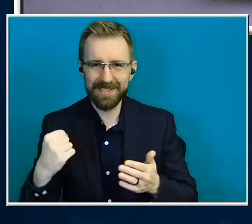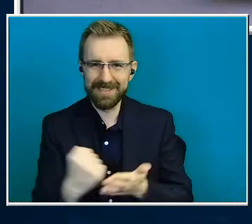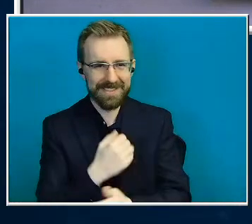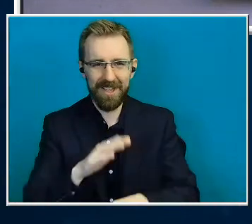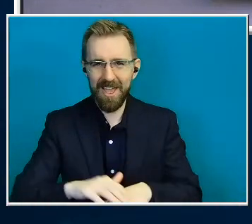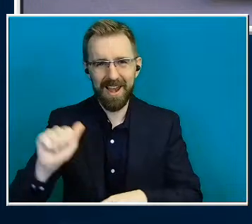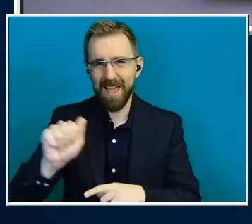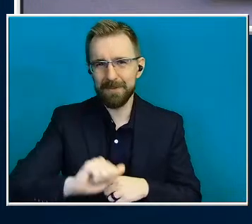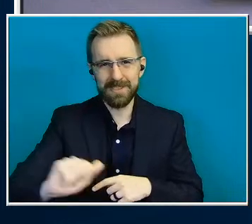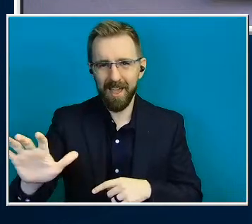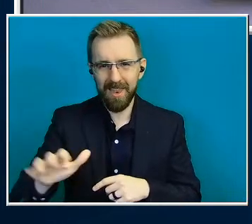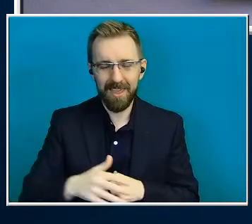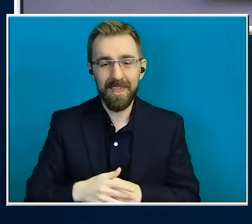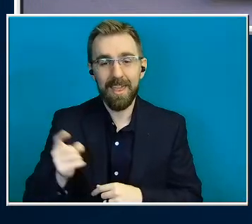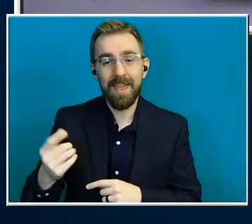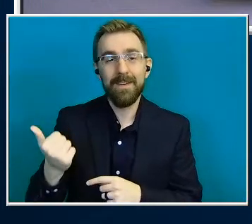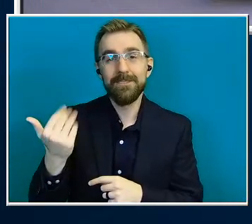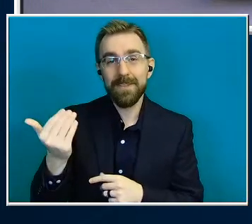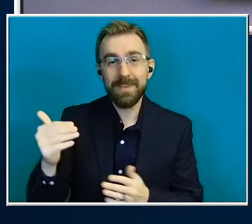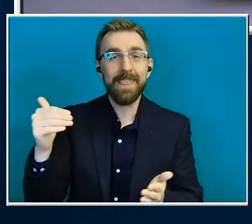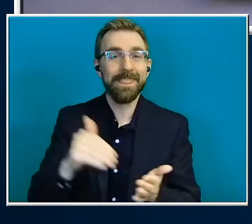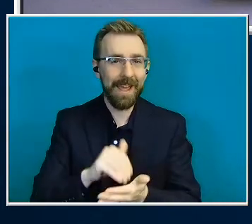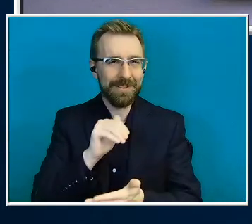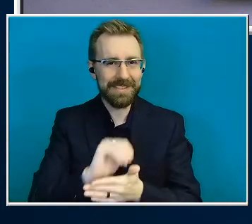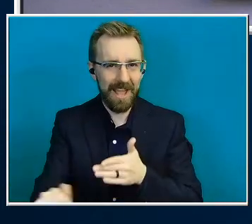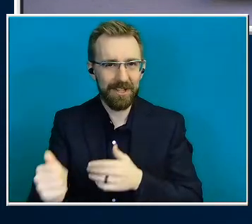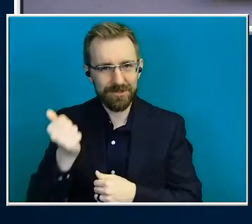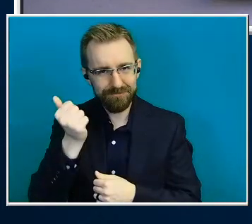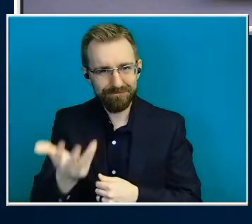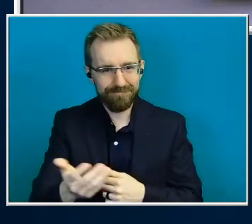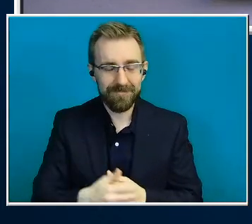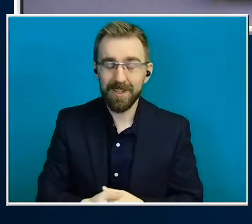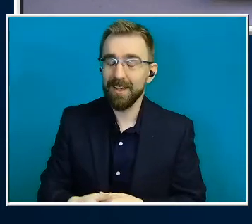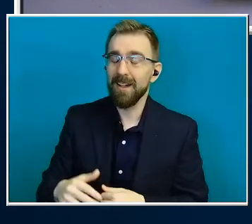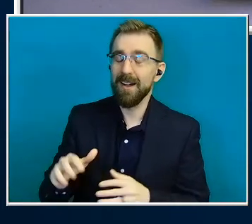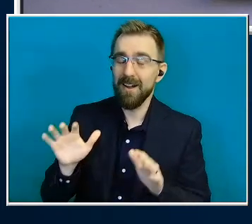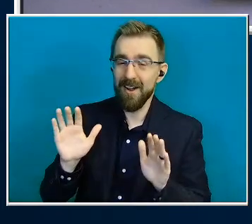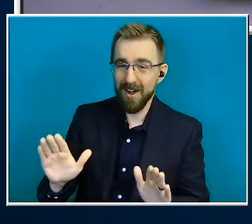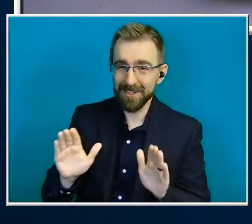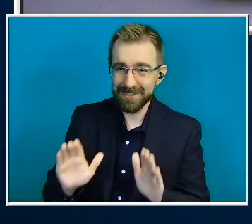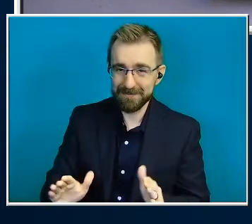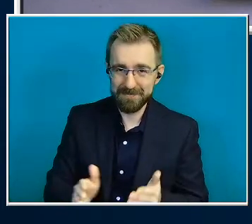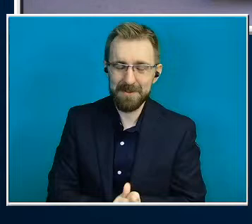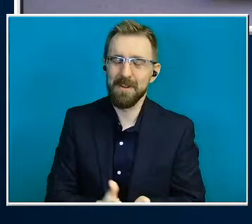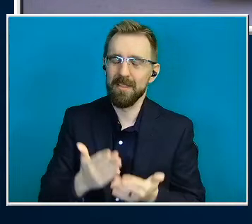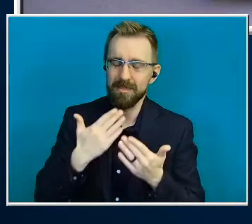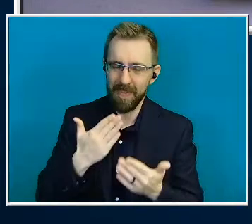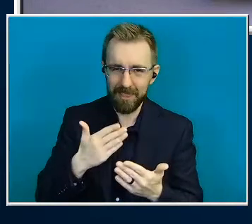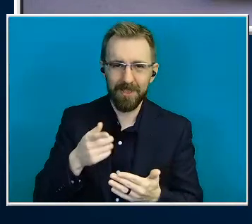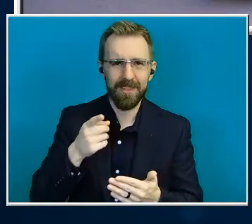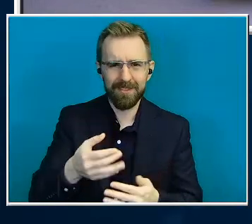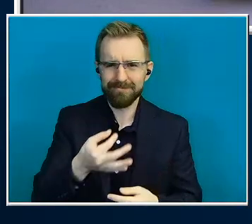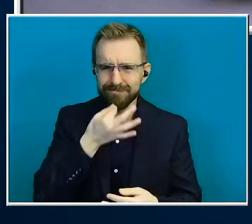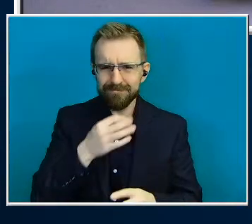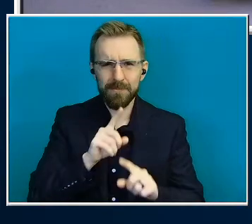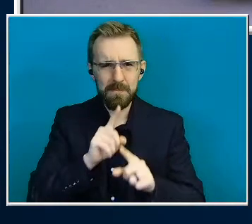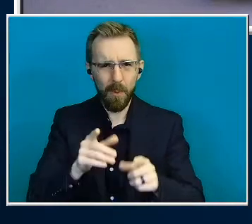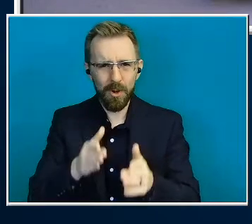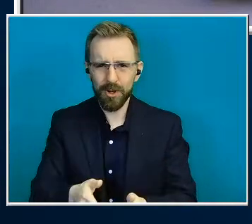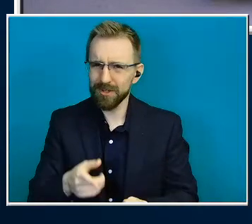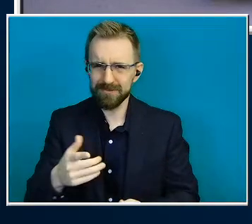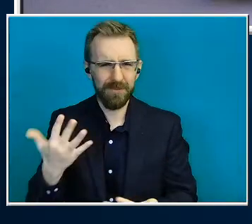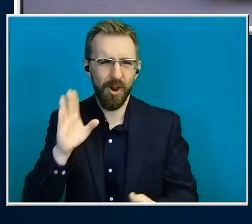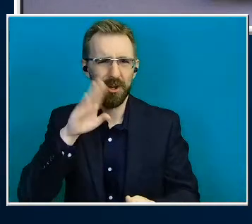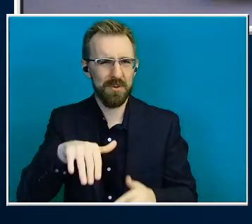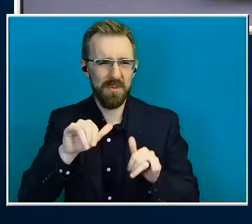It's $15,000 if you want to buy your own. Awesome. Well, thank you. You know, you are an excellent reporter. We Thank already you. knew that. Thank you. That's